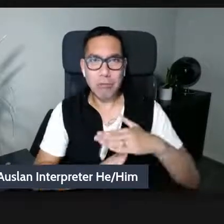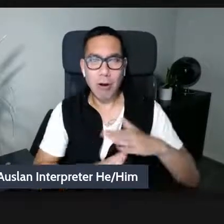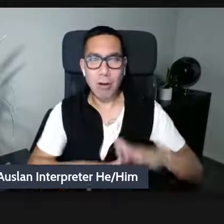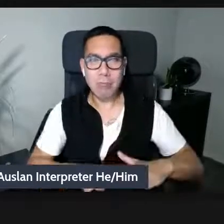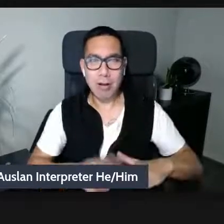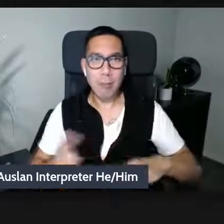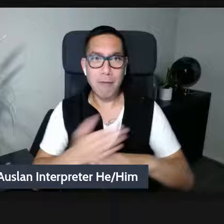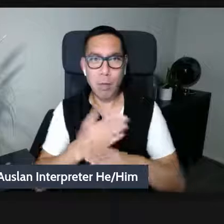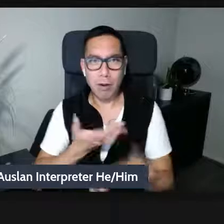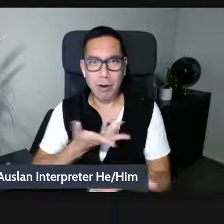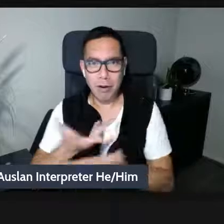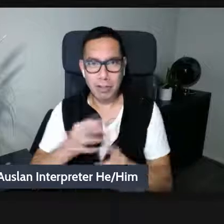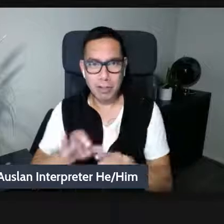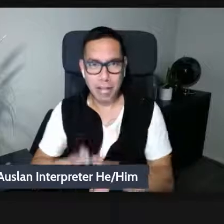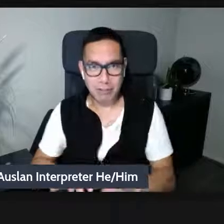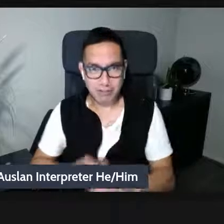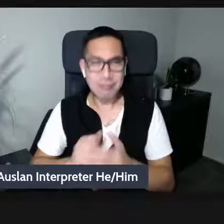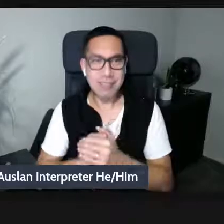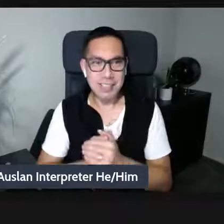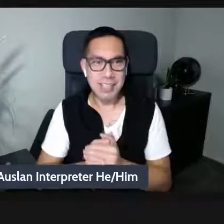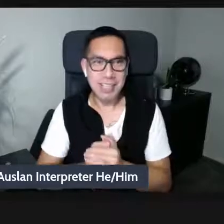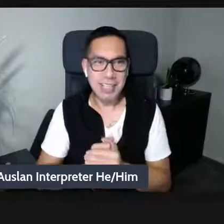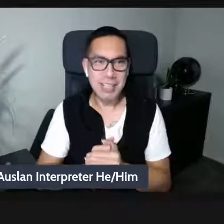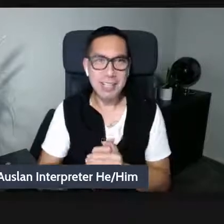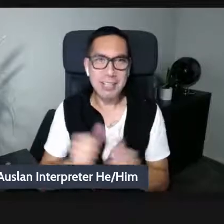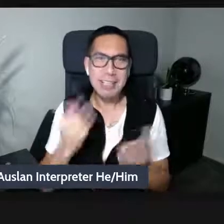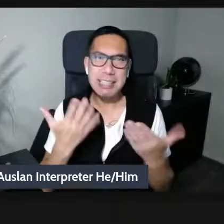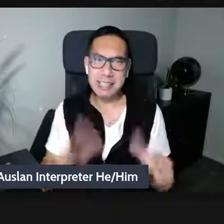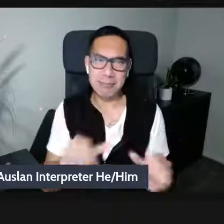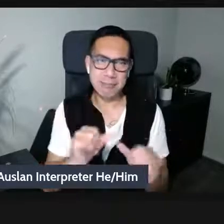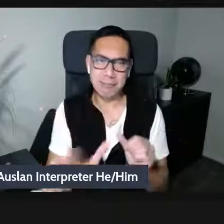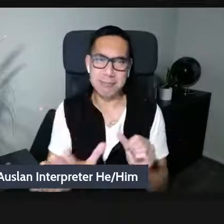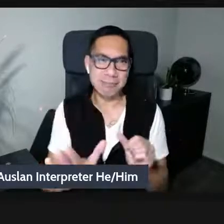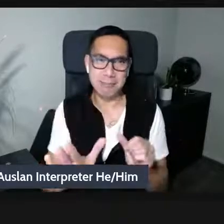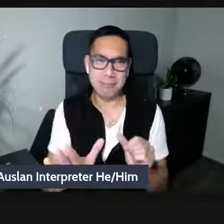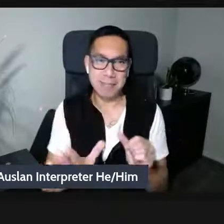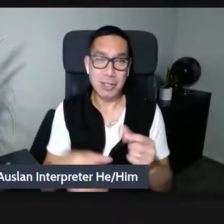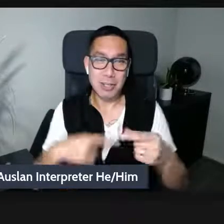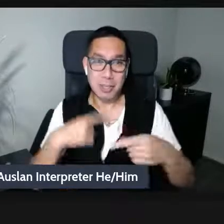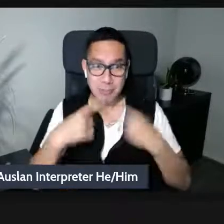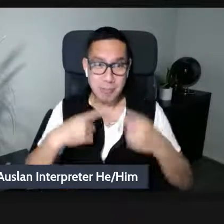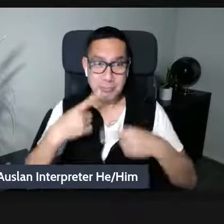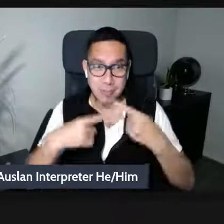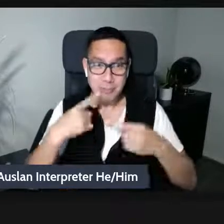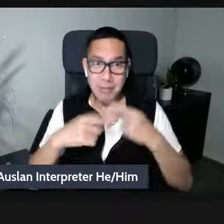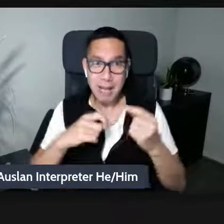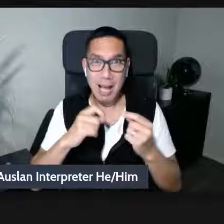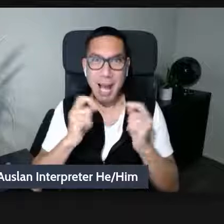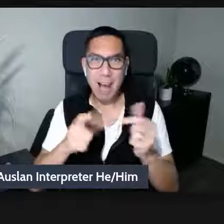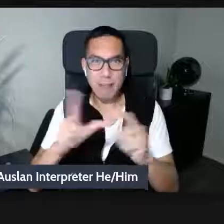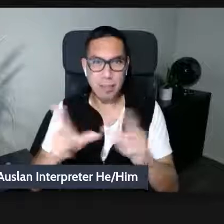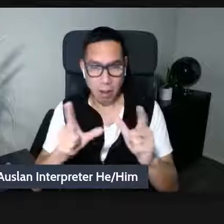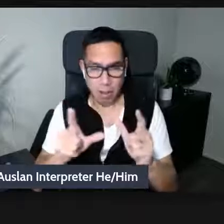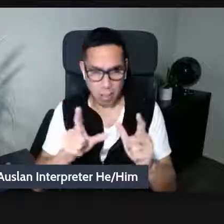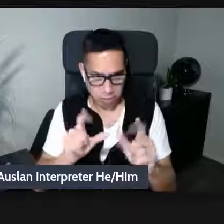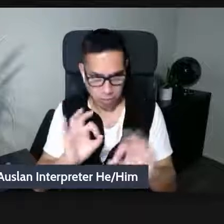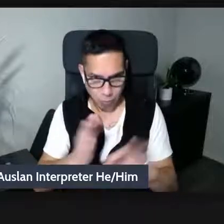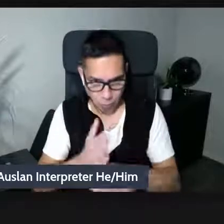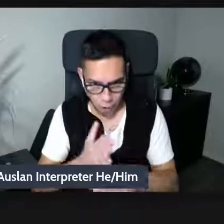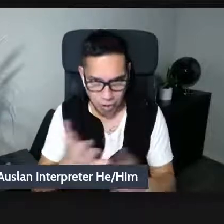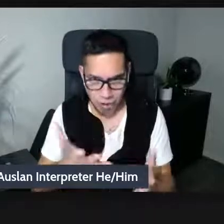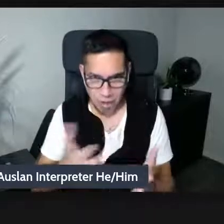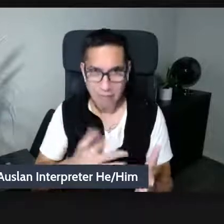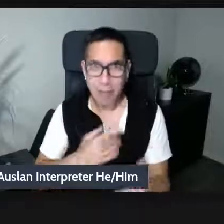room. You did beautifully well to keep explaining yourself after those slides wouldn't share. Always feels nerve-wracking.